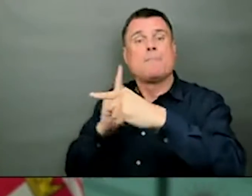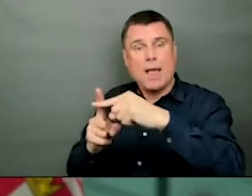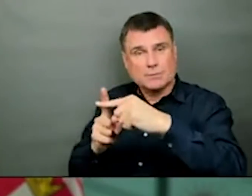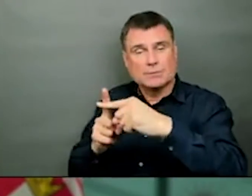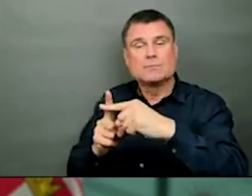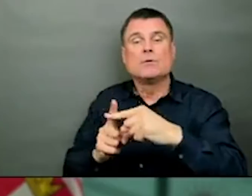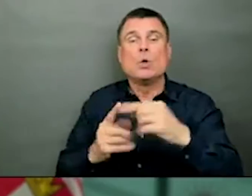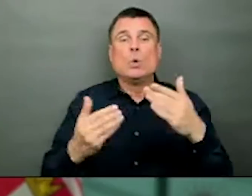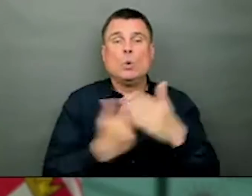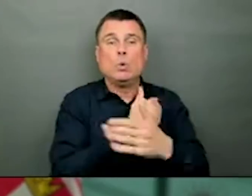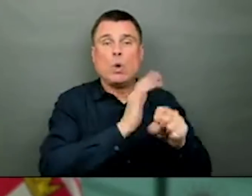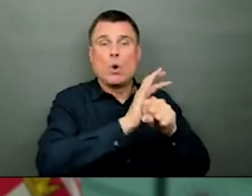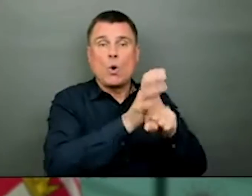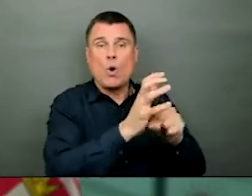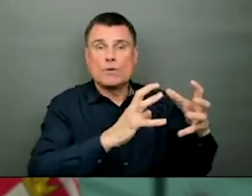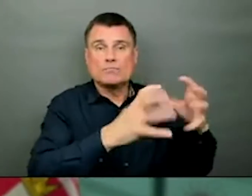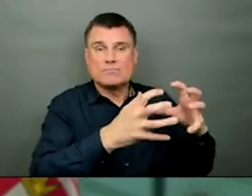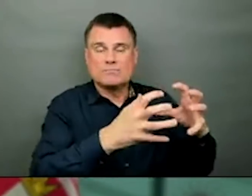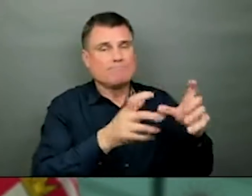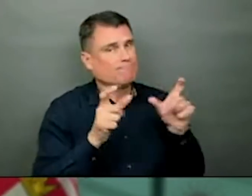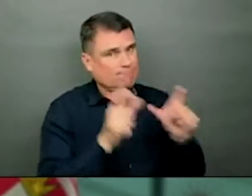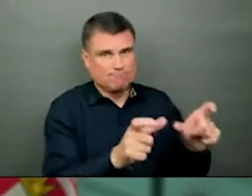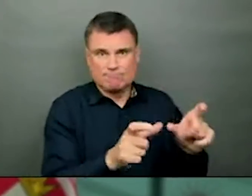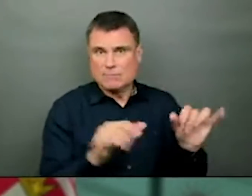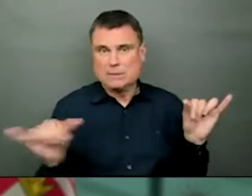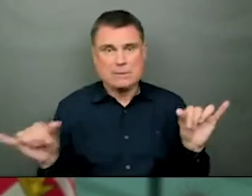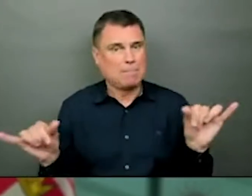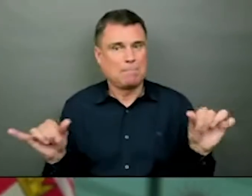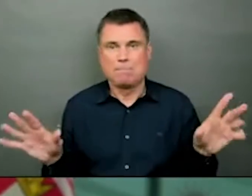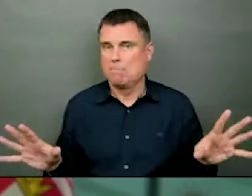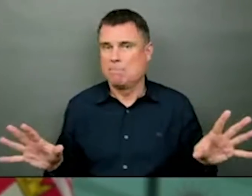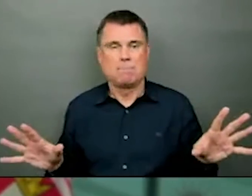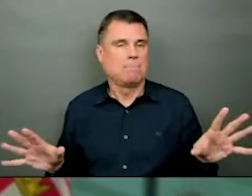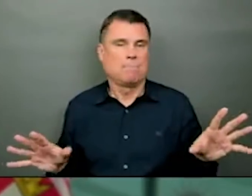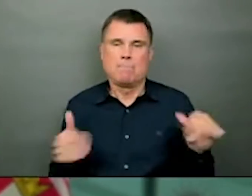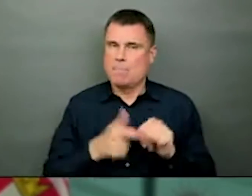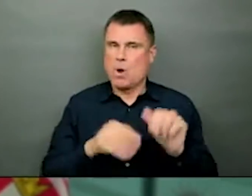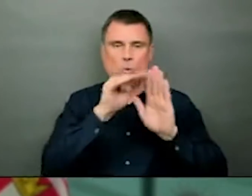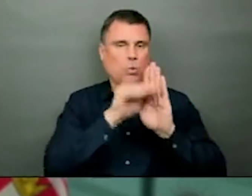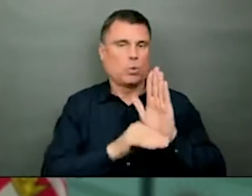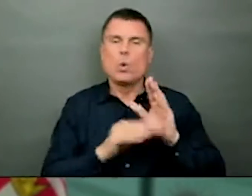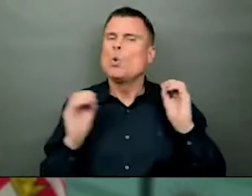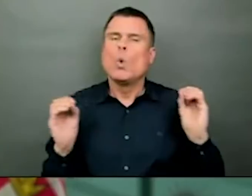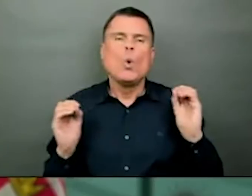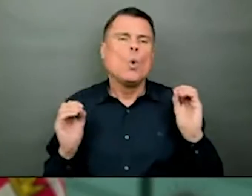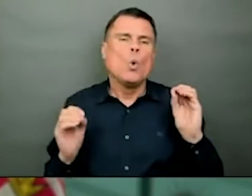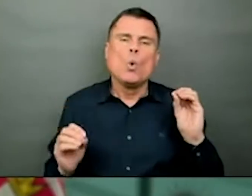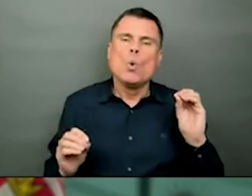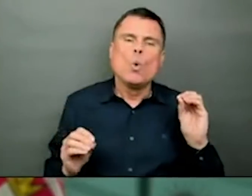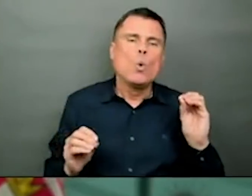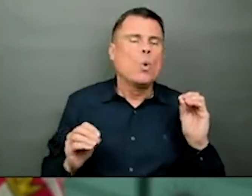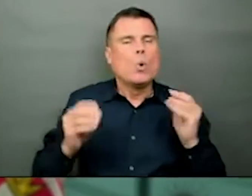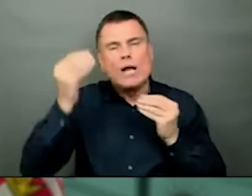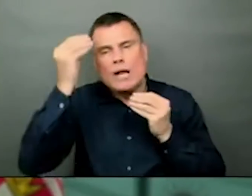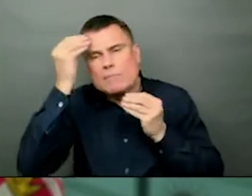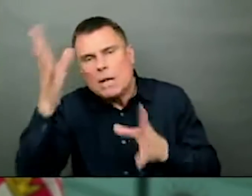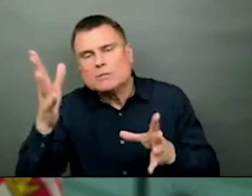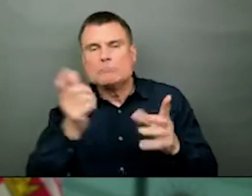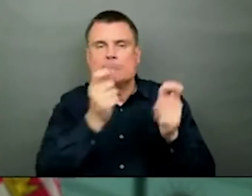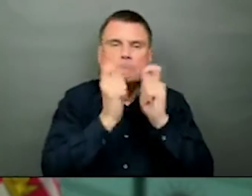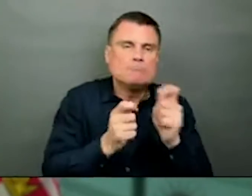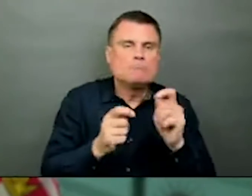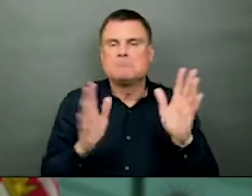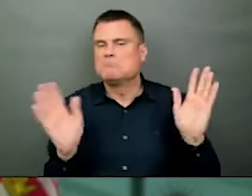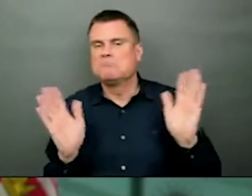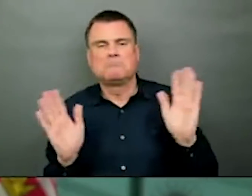develop COVID-19 than with the previous variants of COVID-19, which means that it's